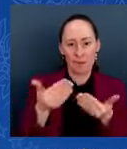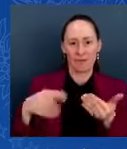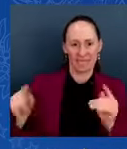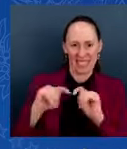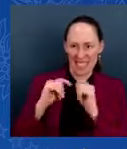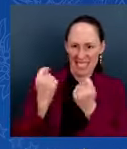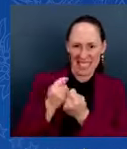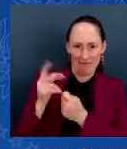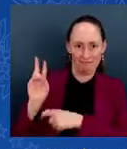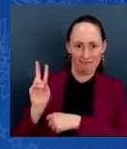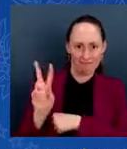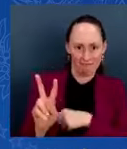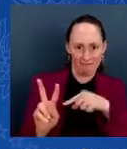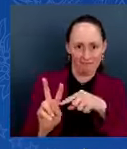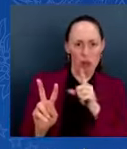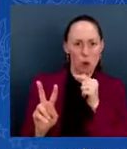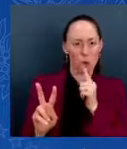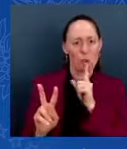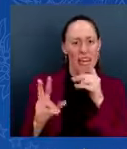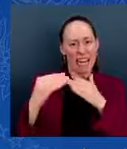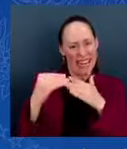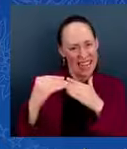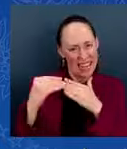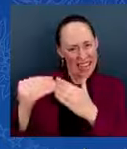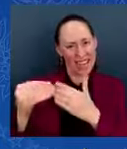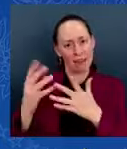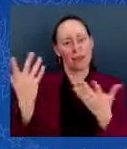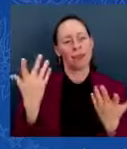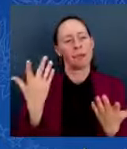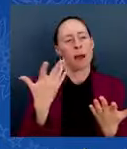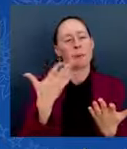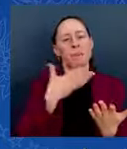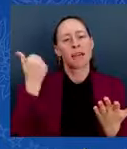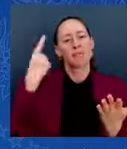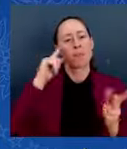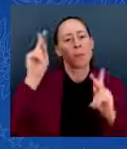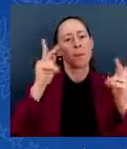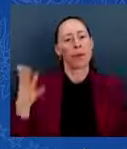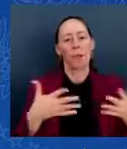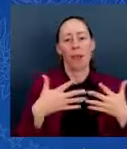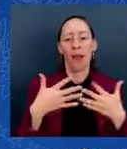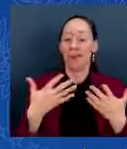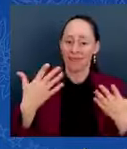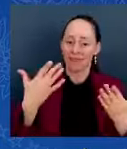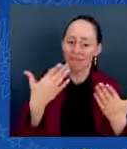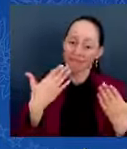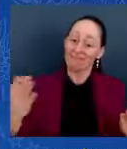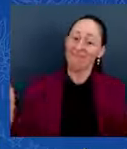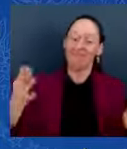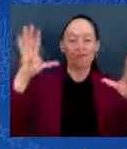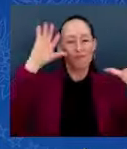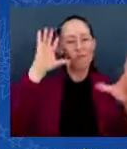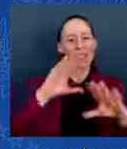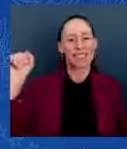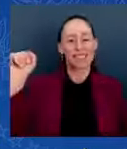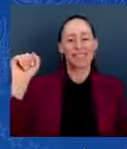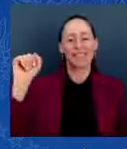profits. The President of the United States, Joe Biden, and Vice President Kamala Harris.